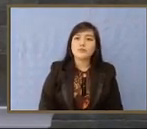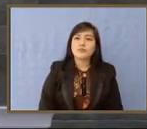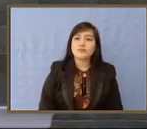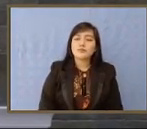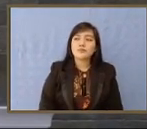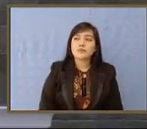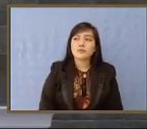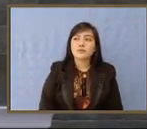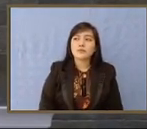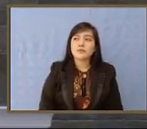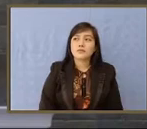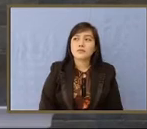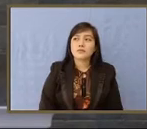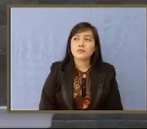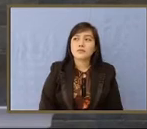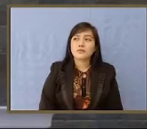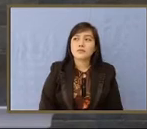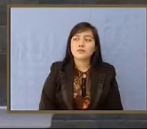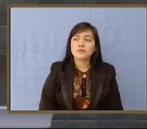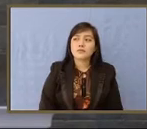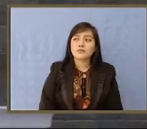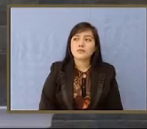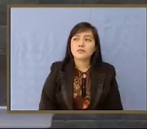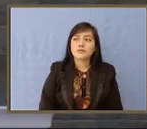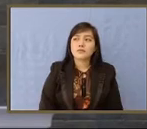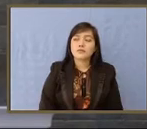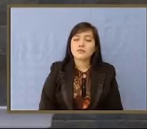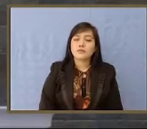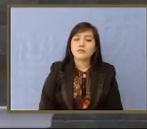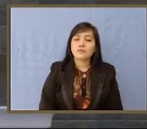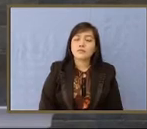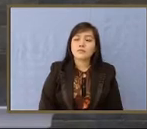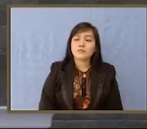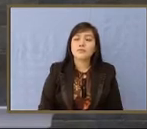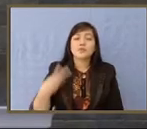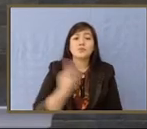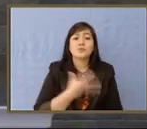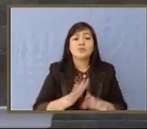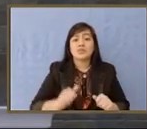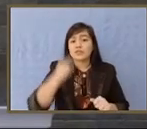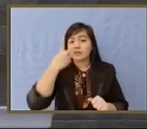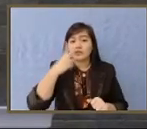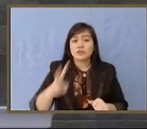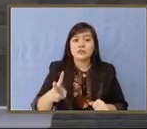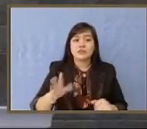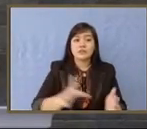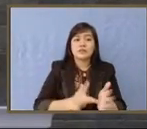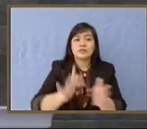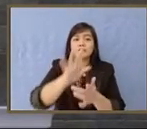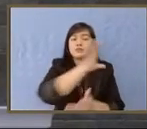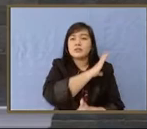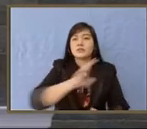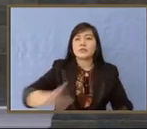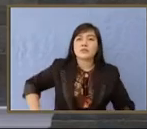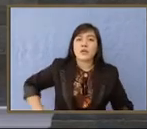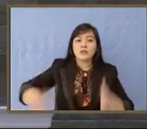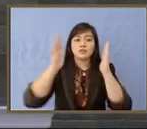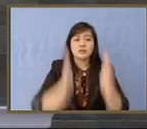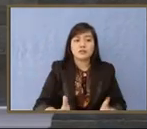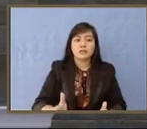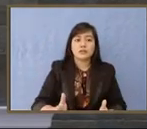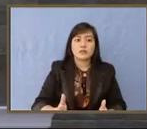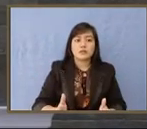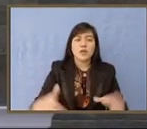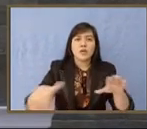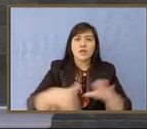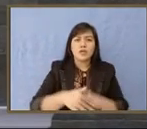dito sa characteristic o sa katauhan ni Boaz. Alright? Si Boaz as the